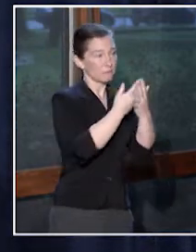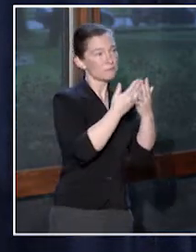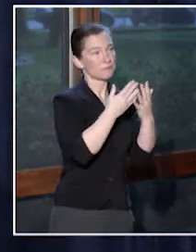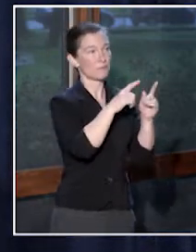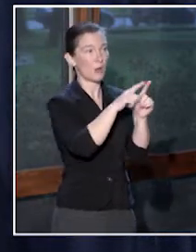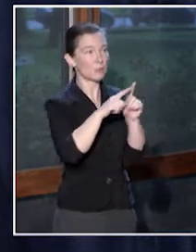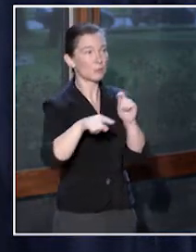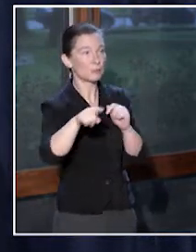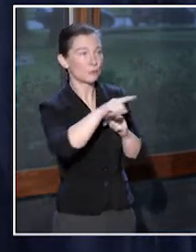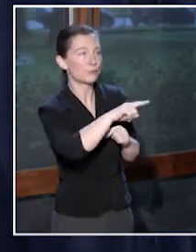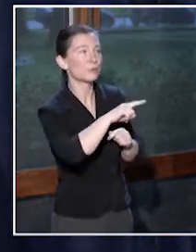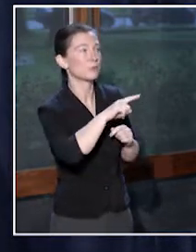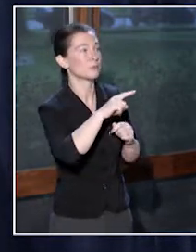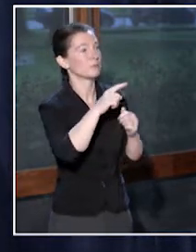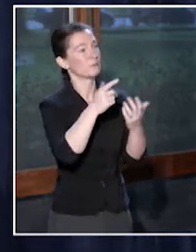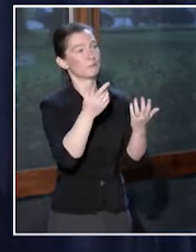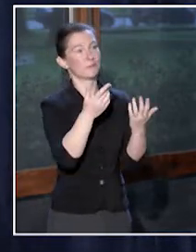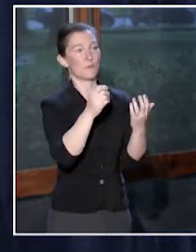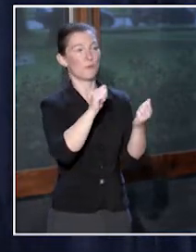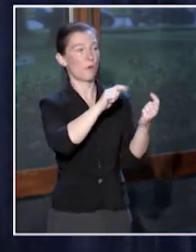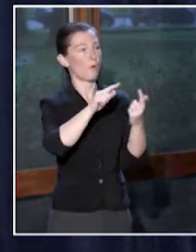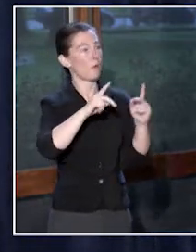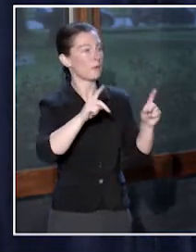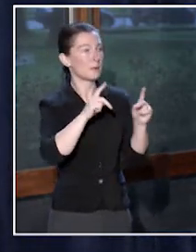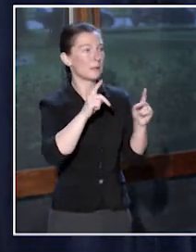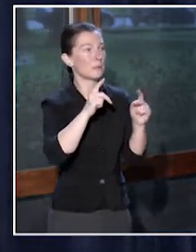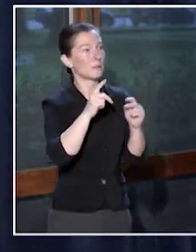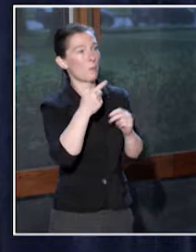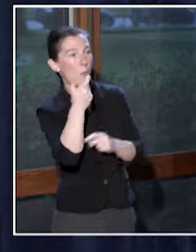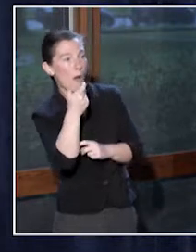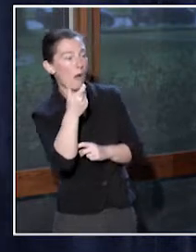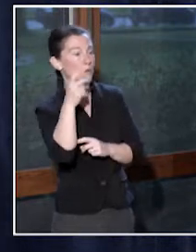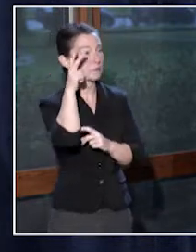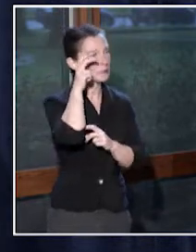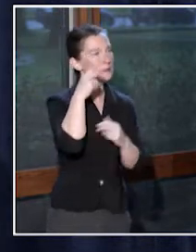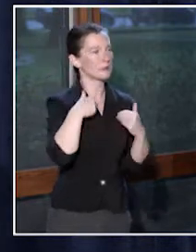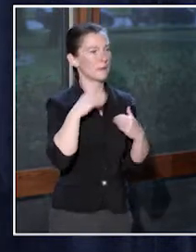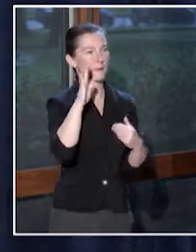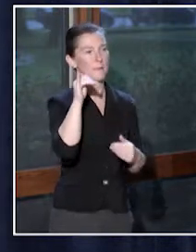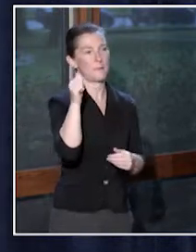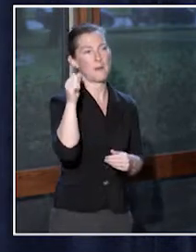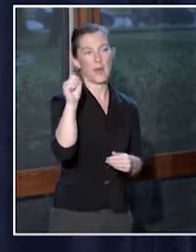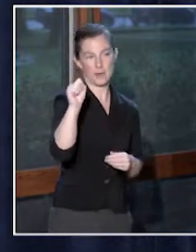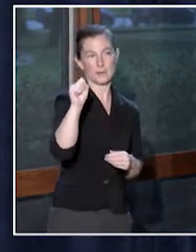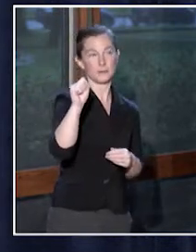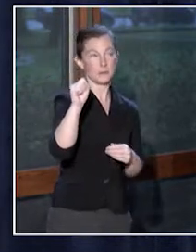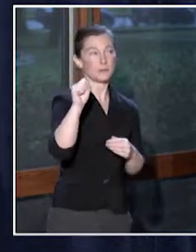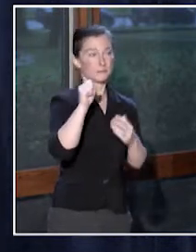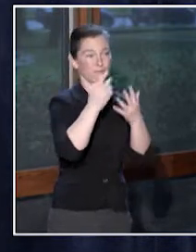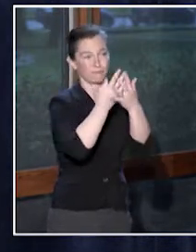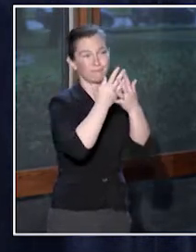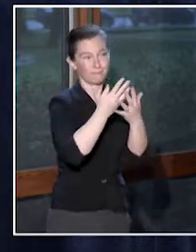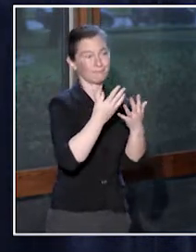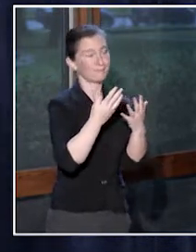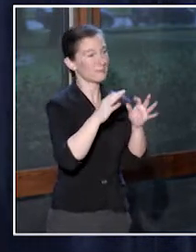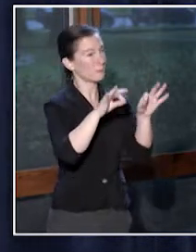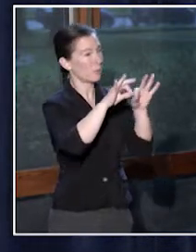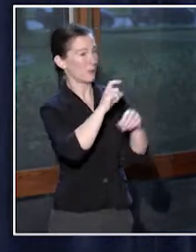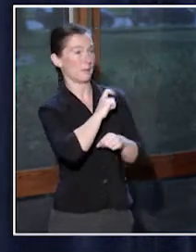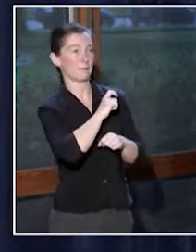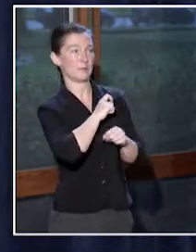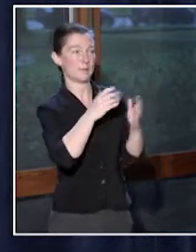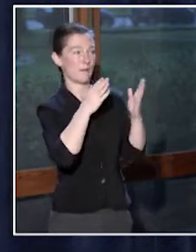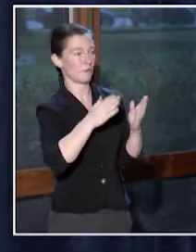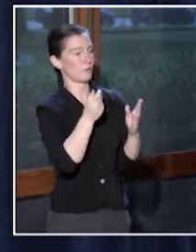watching and listening have biases. It is extra important that police officers understand those inherent biases when interacting